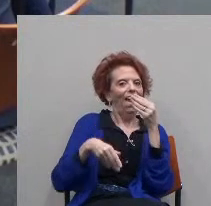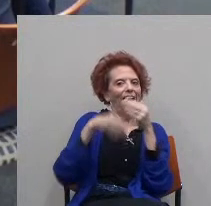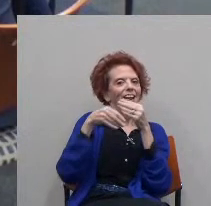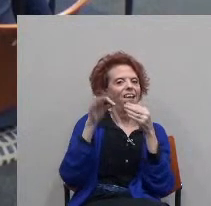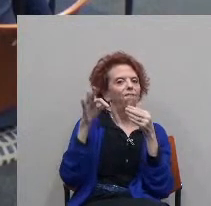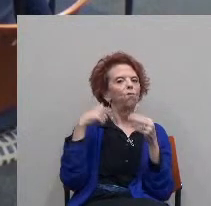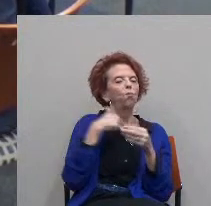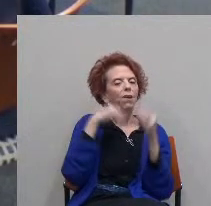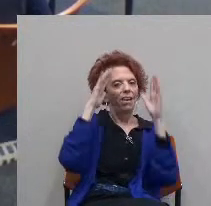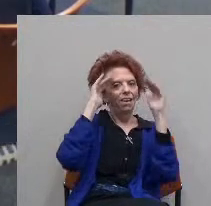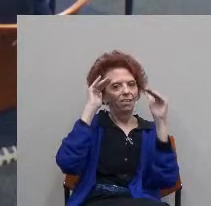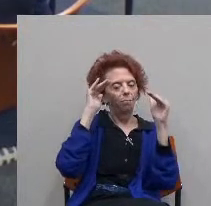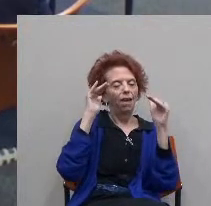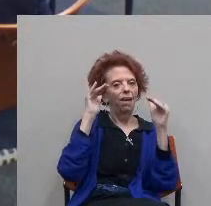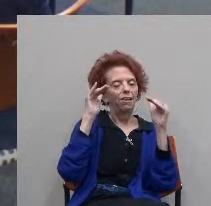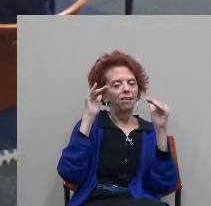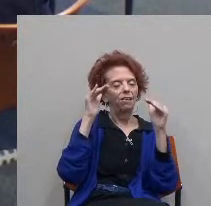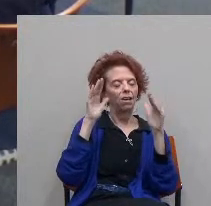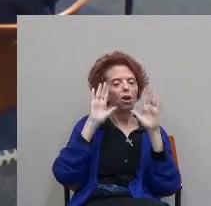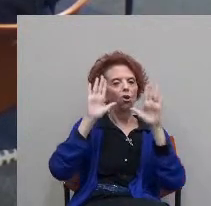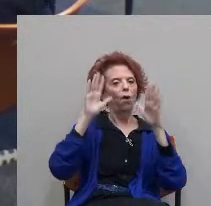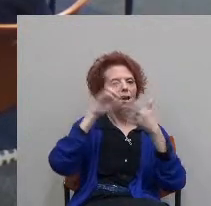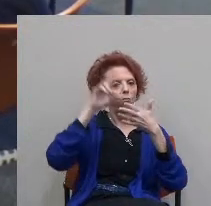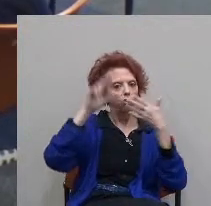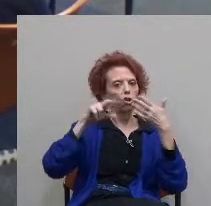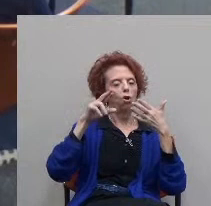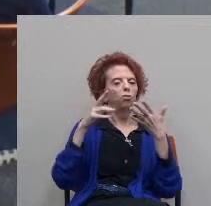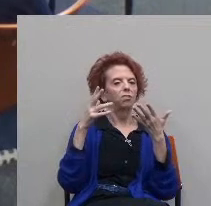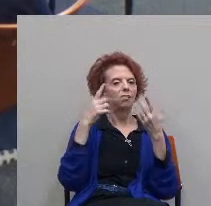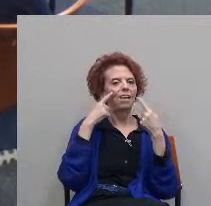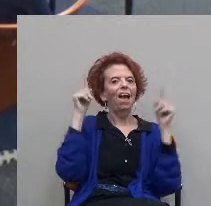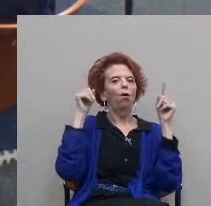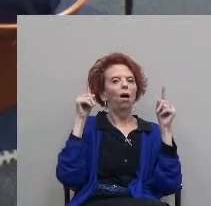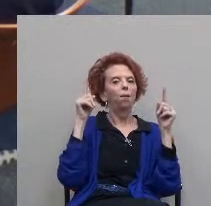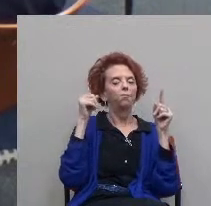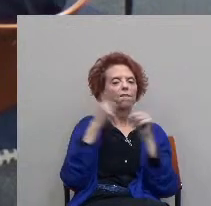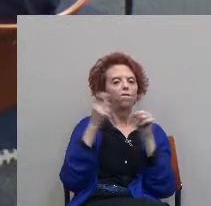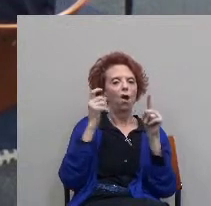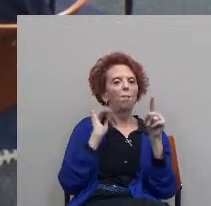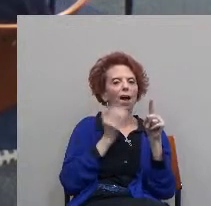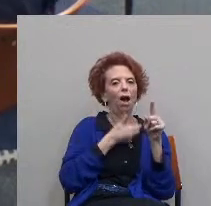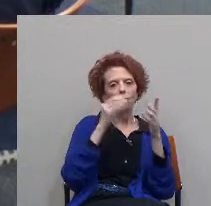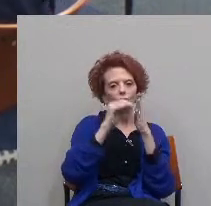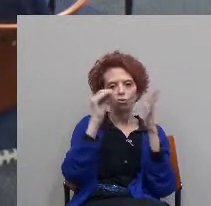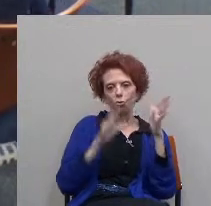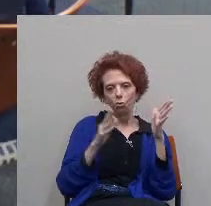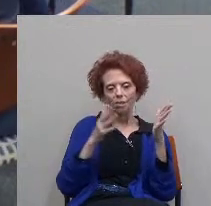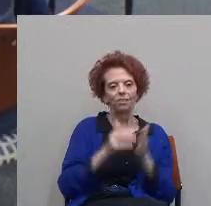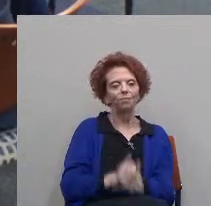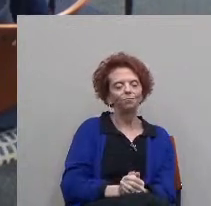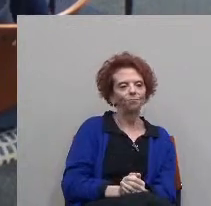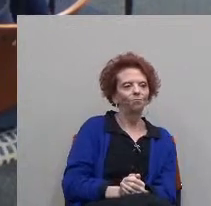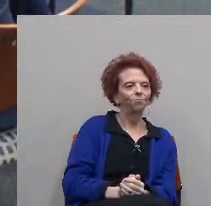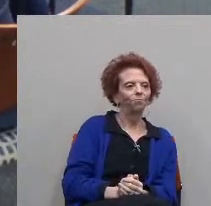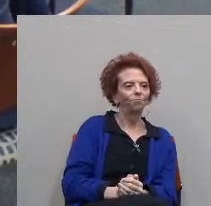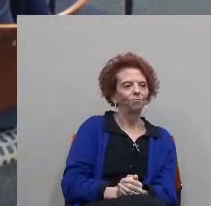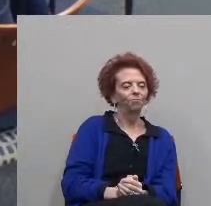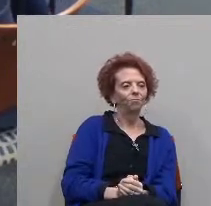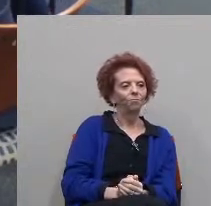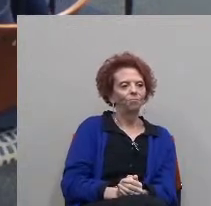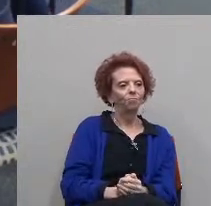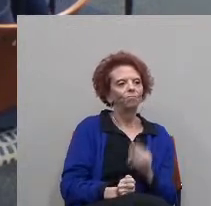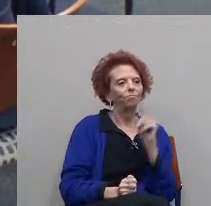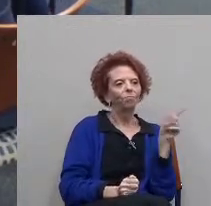we expect great outcomes and results in our students. Thank you. So,